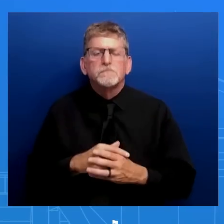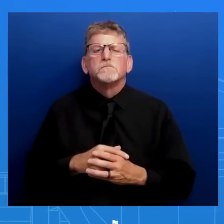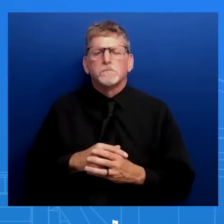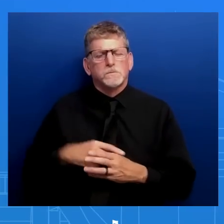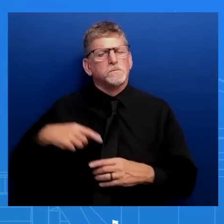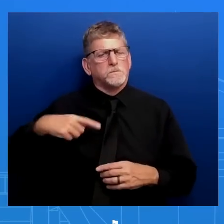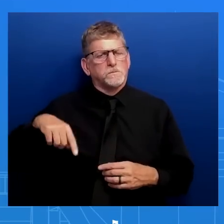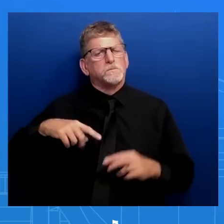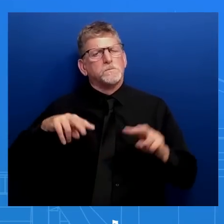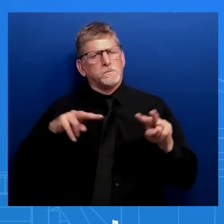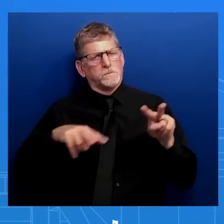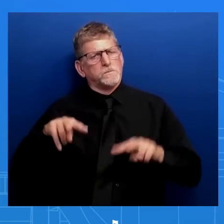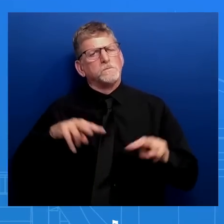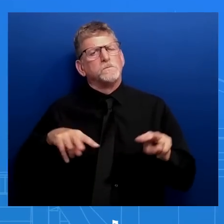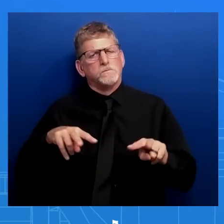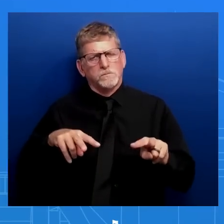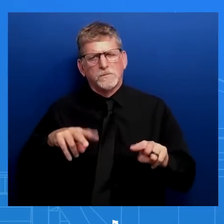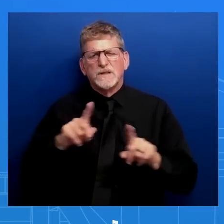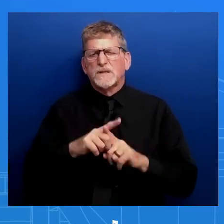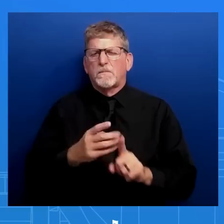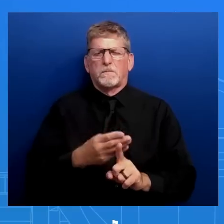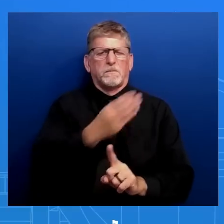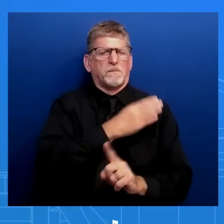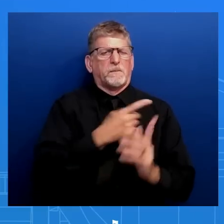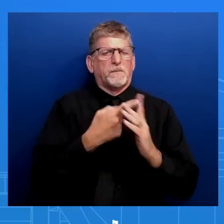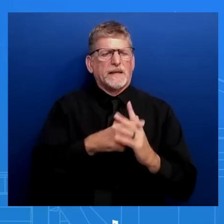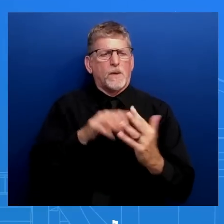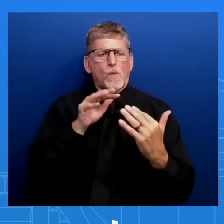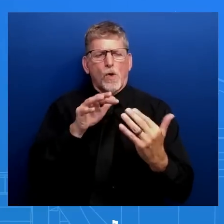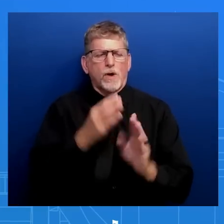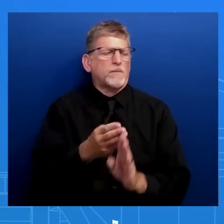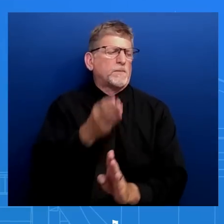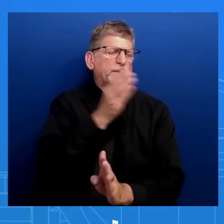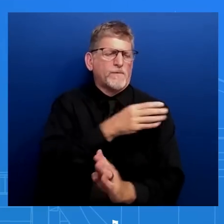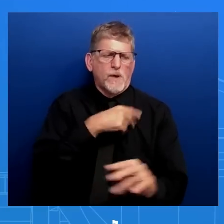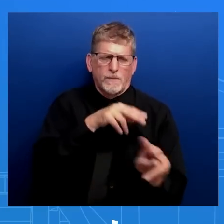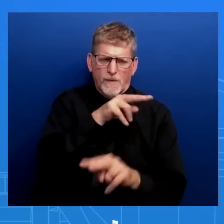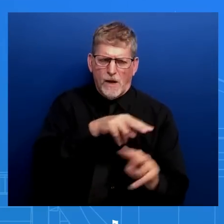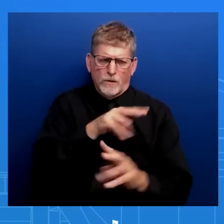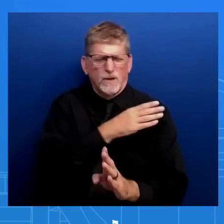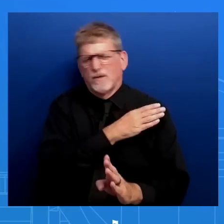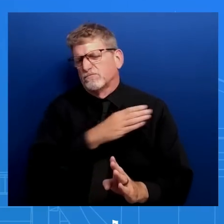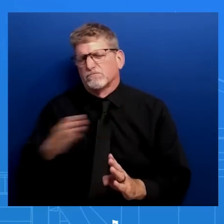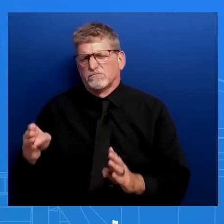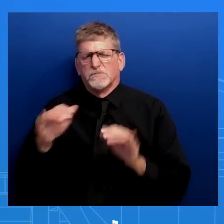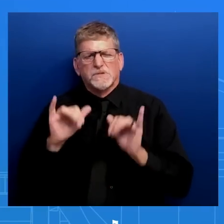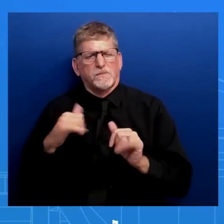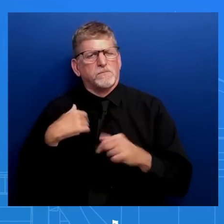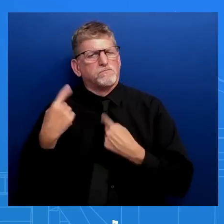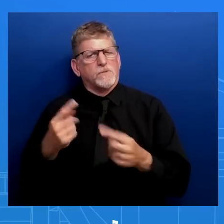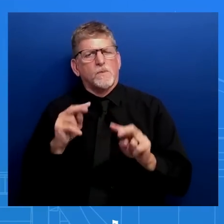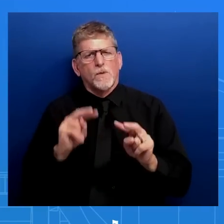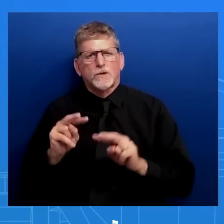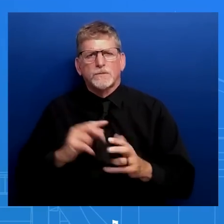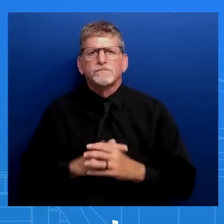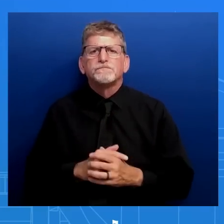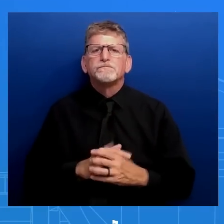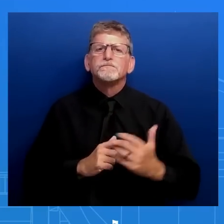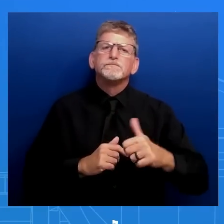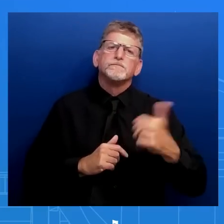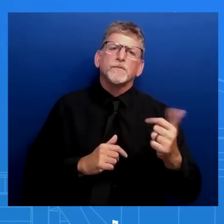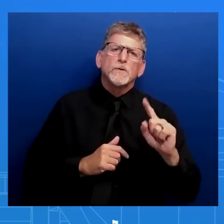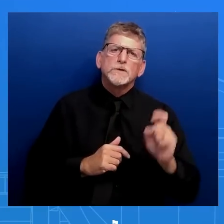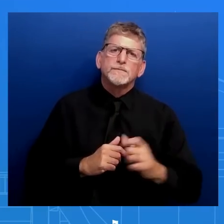kind of get into the weeds off of Jeff's question on weakness. Are you concerned about the instability in